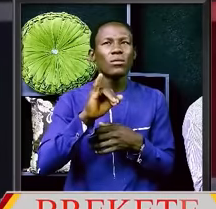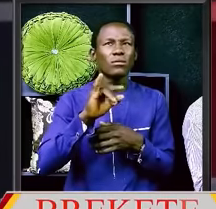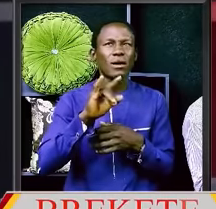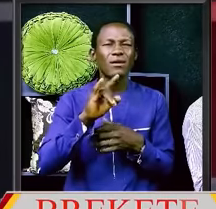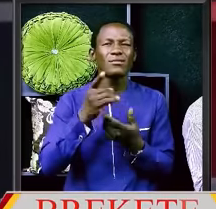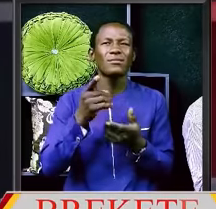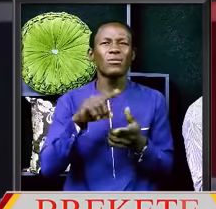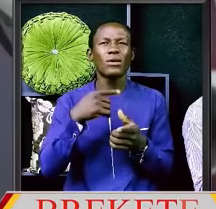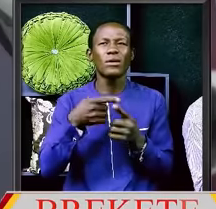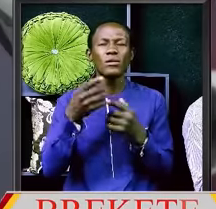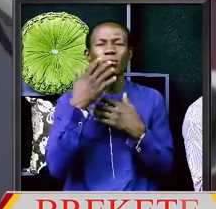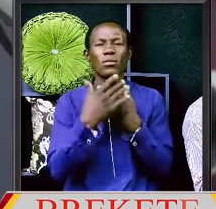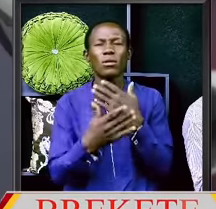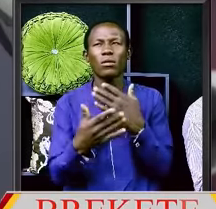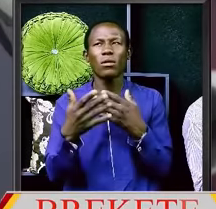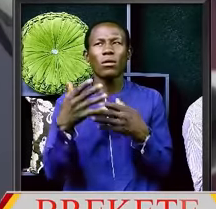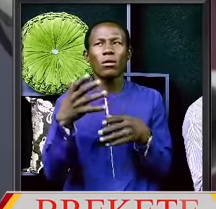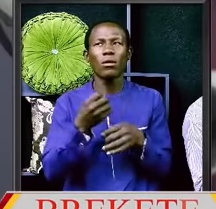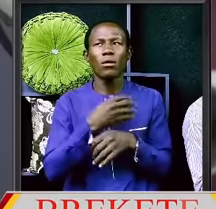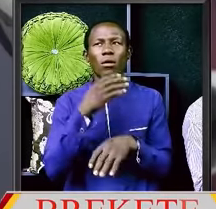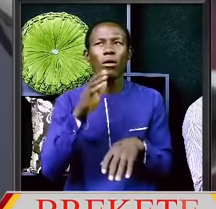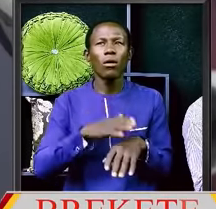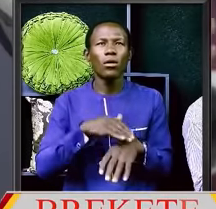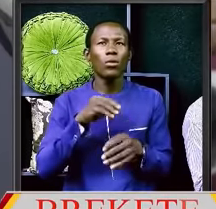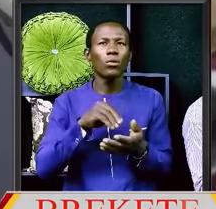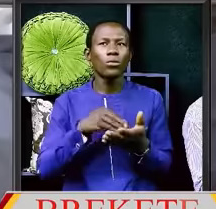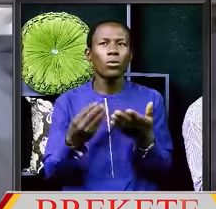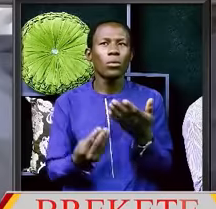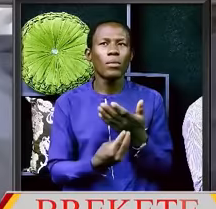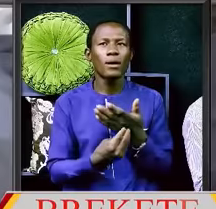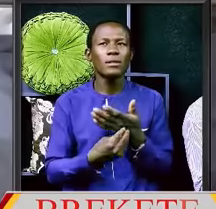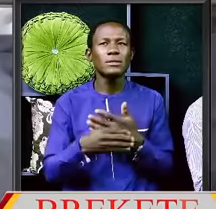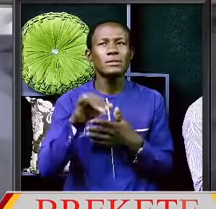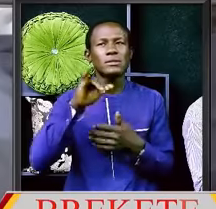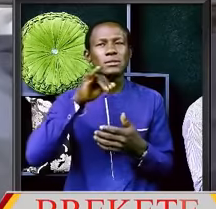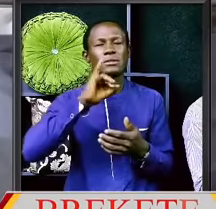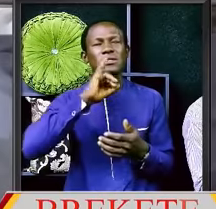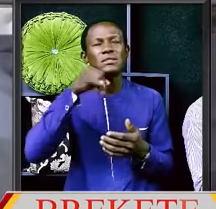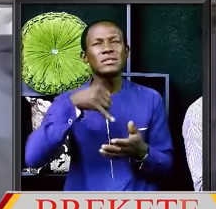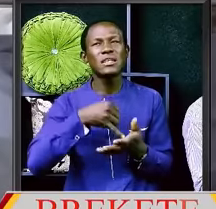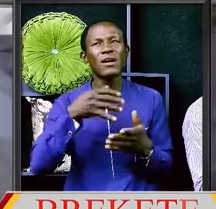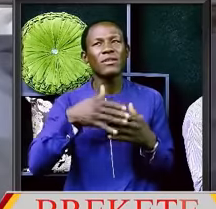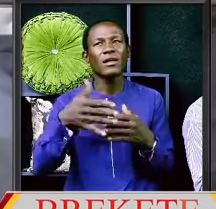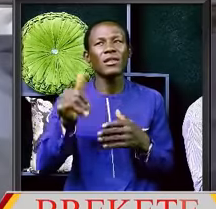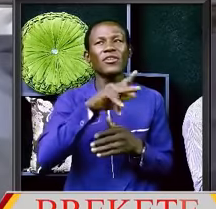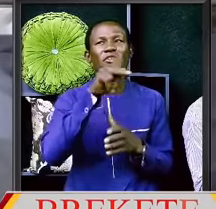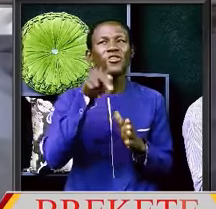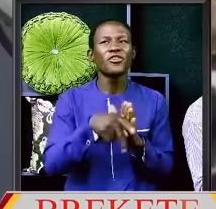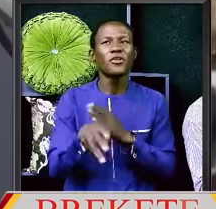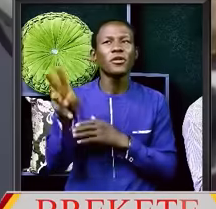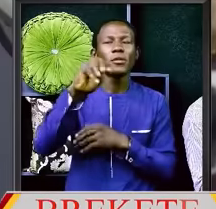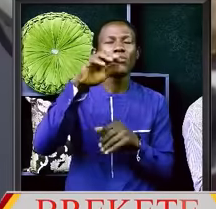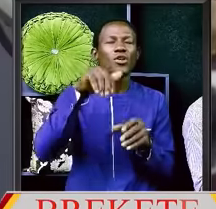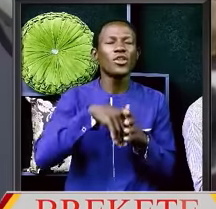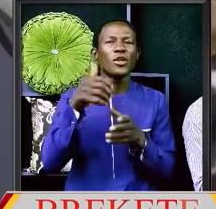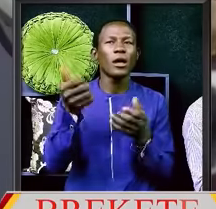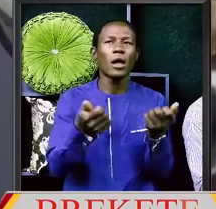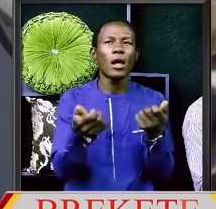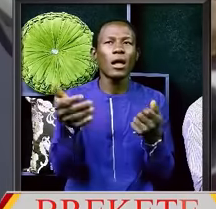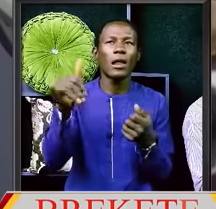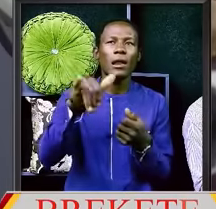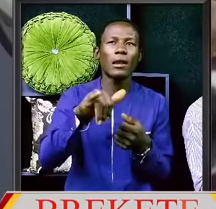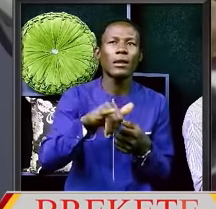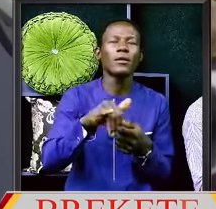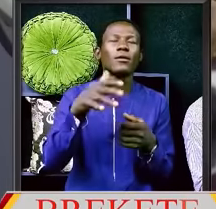was it after they paraded him in the car, they took him to the hospital and brought him back home? Because this new narrative of Mohbad was